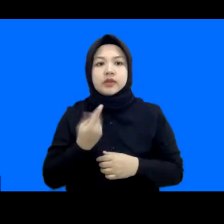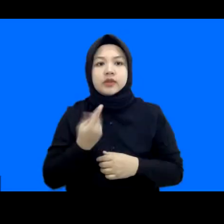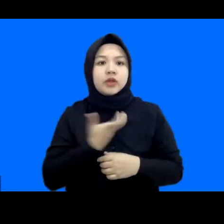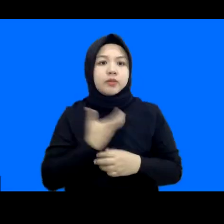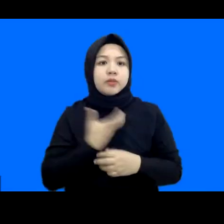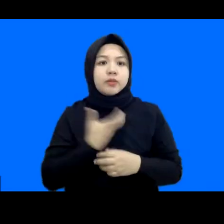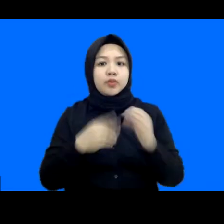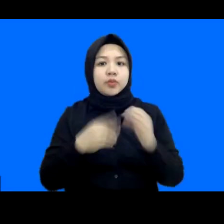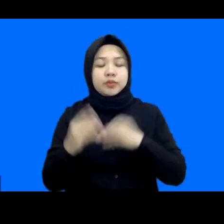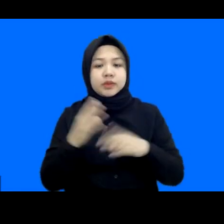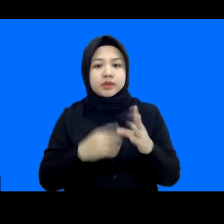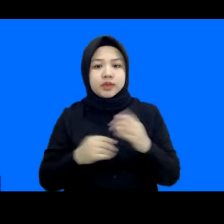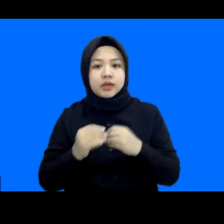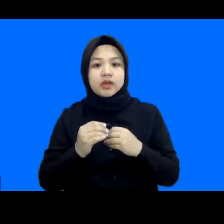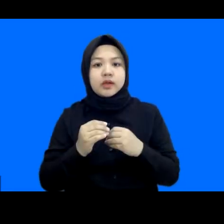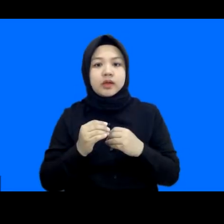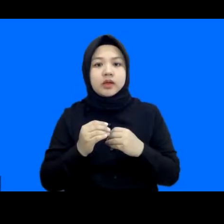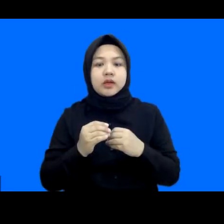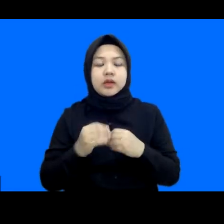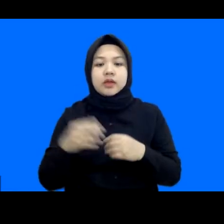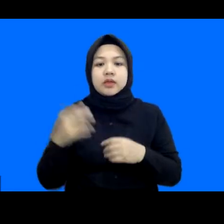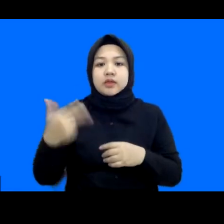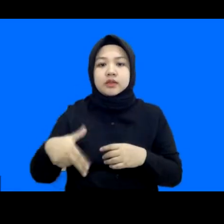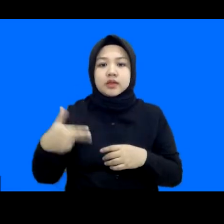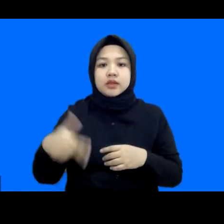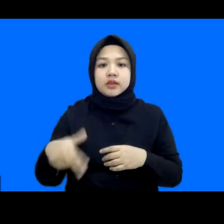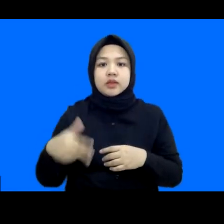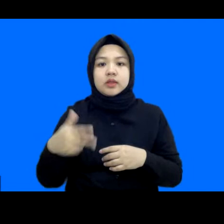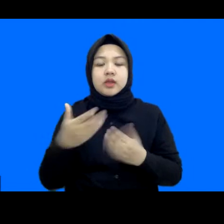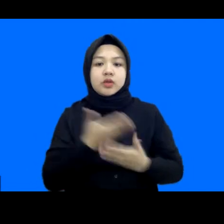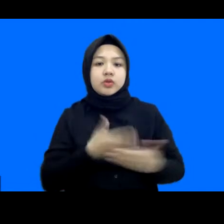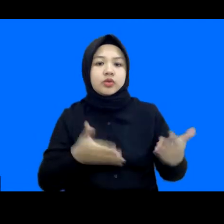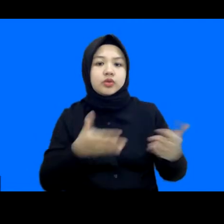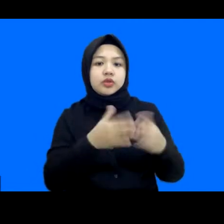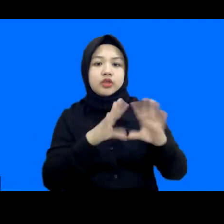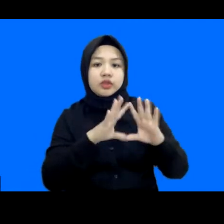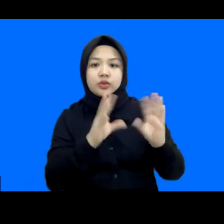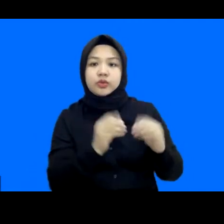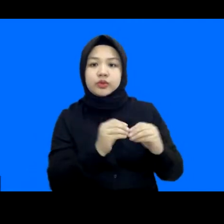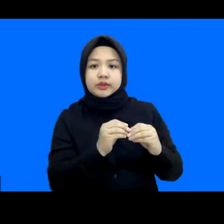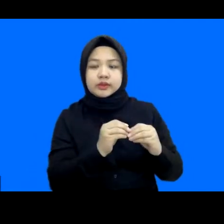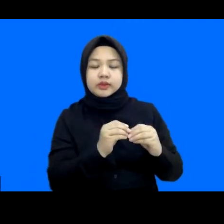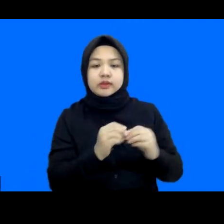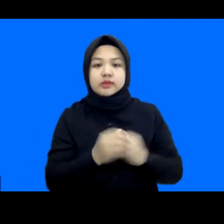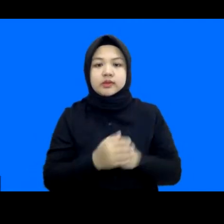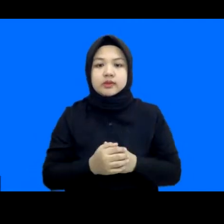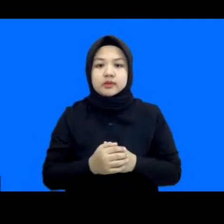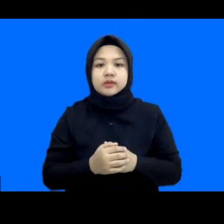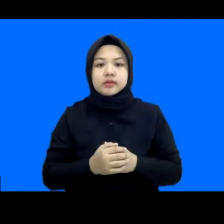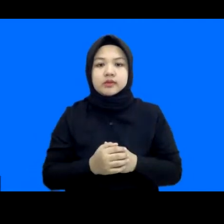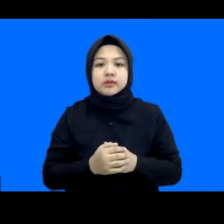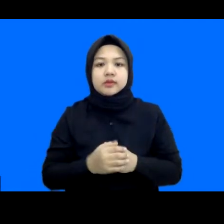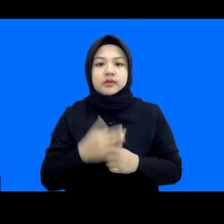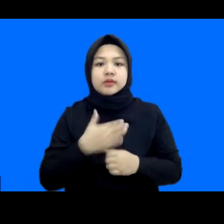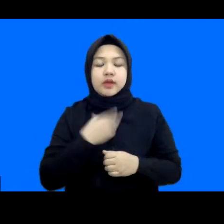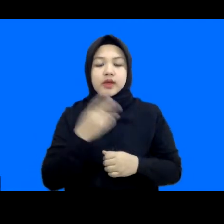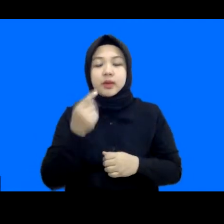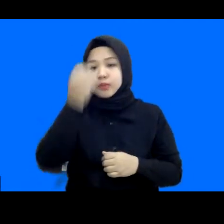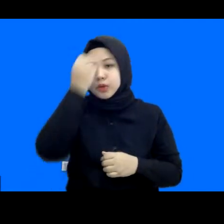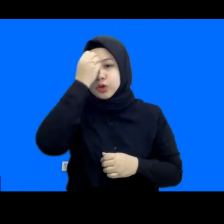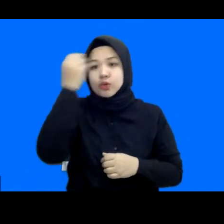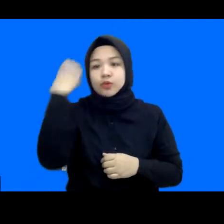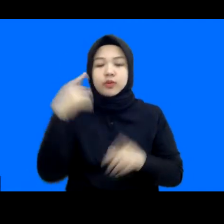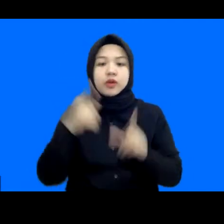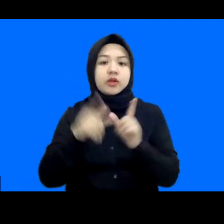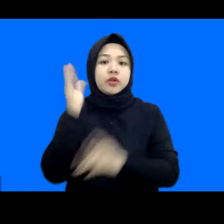equity and social inclusion. Okay, everyone, I almost forget to tell you that our webinar is also